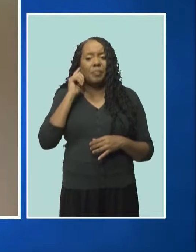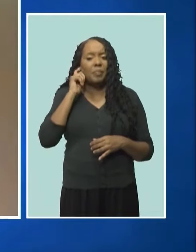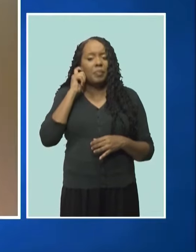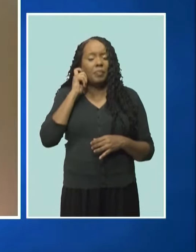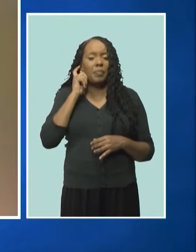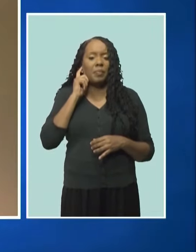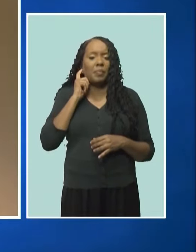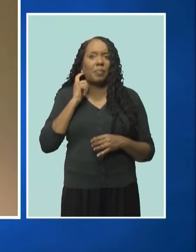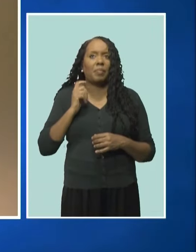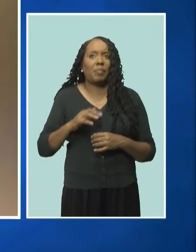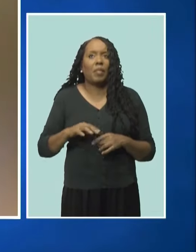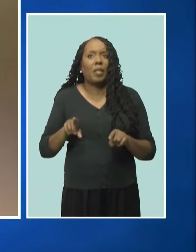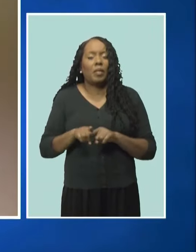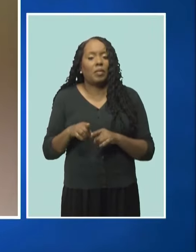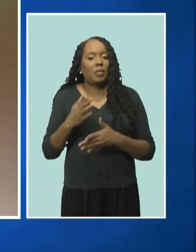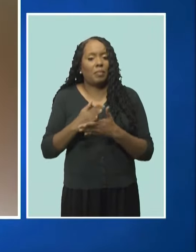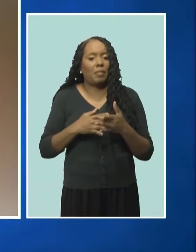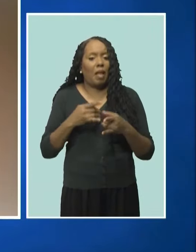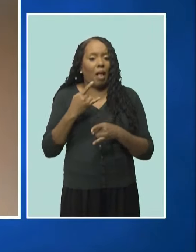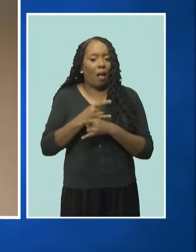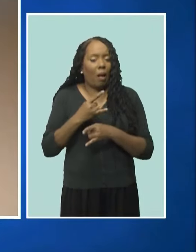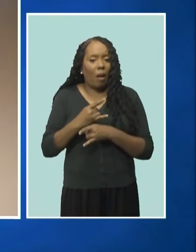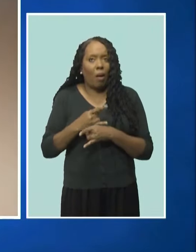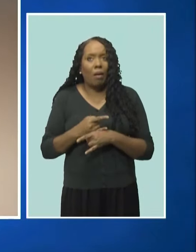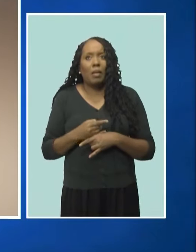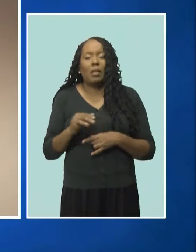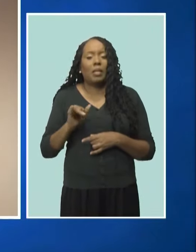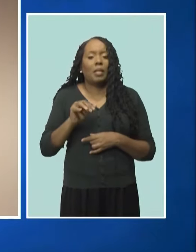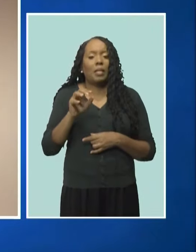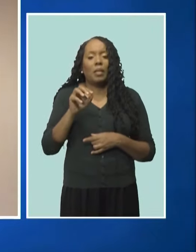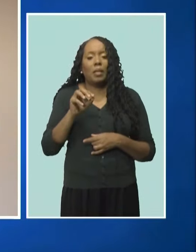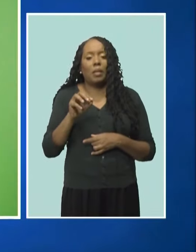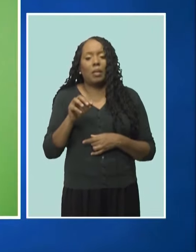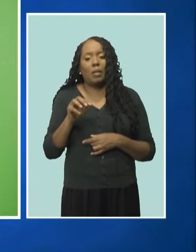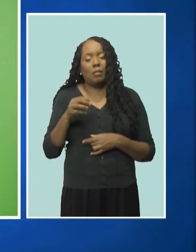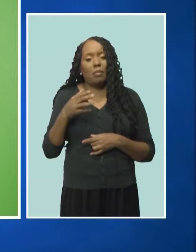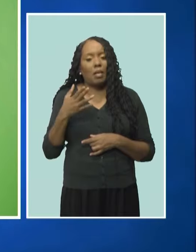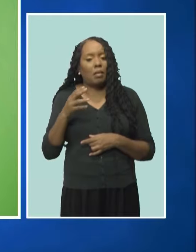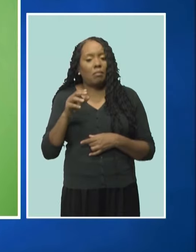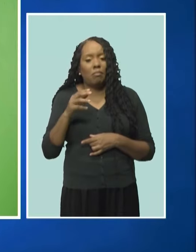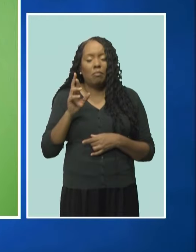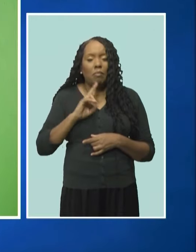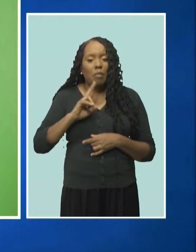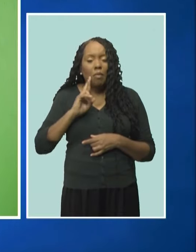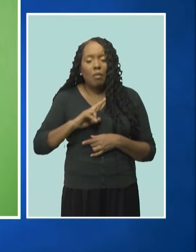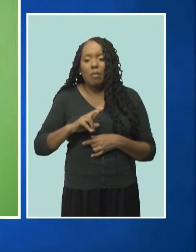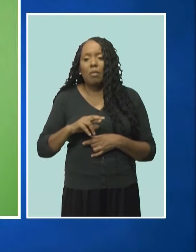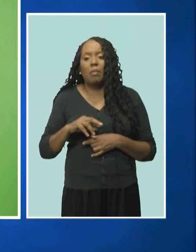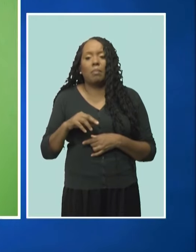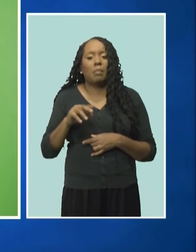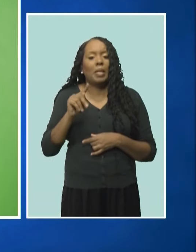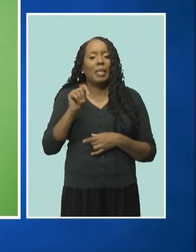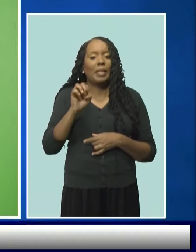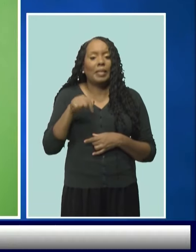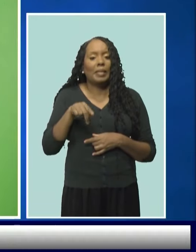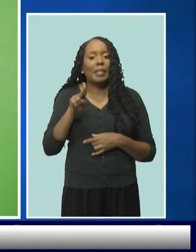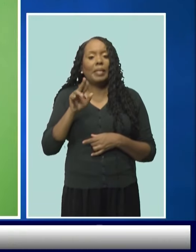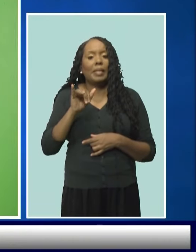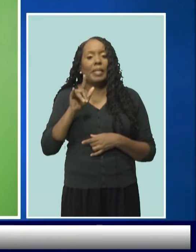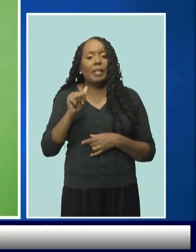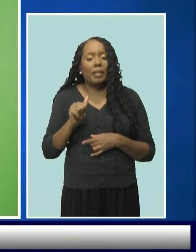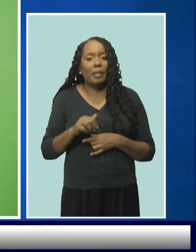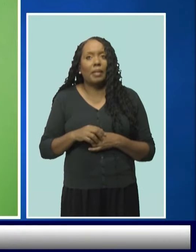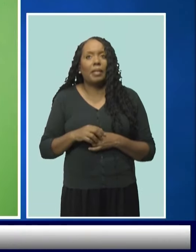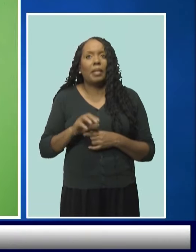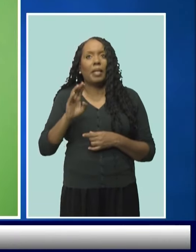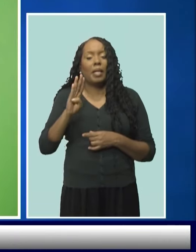of alcohols, so whether it be tequila, whiskey, rum, you name it, Bailey's. Funny